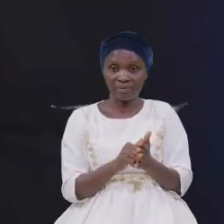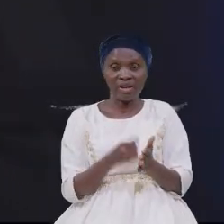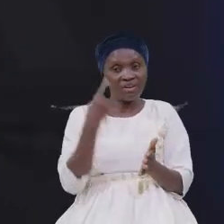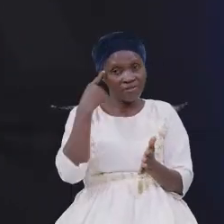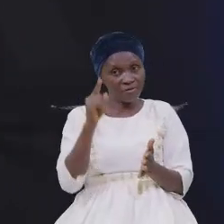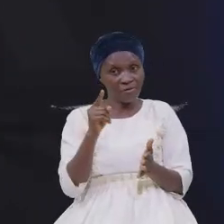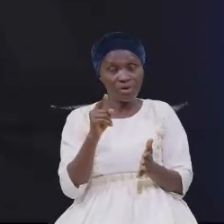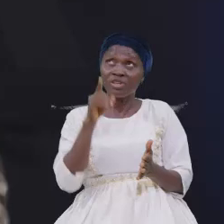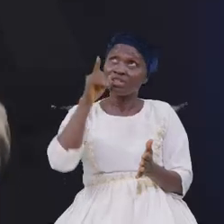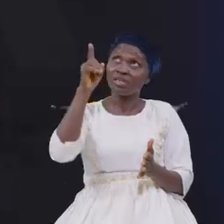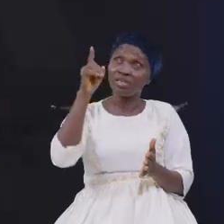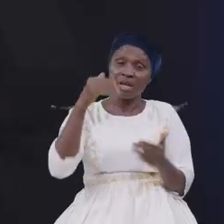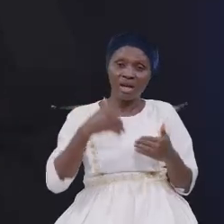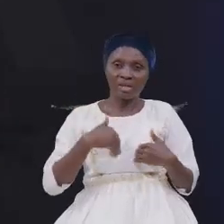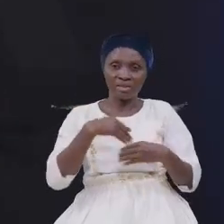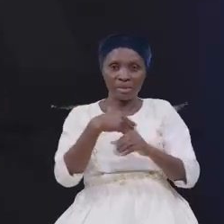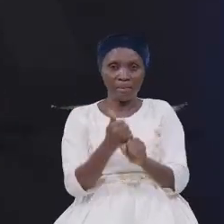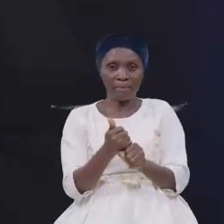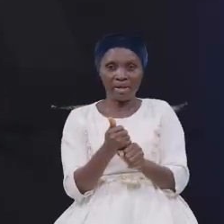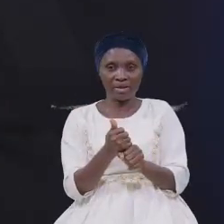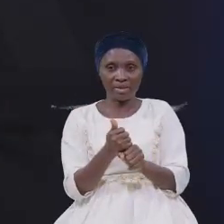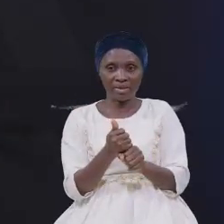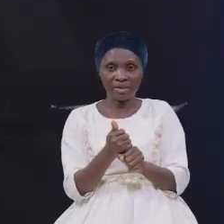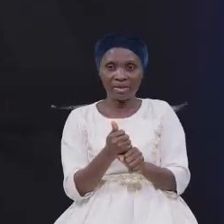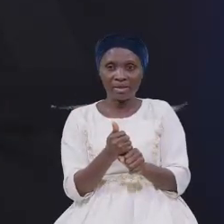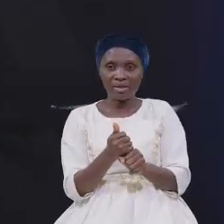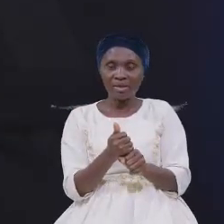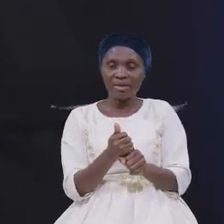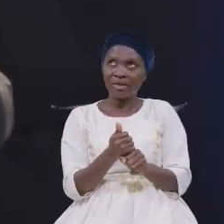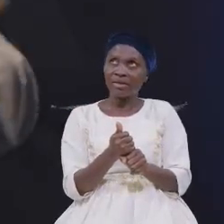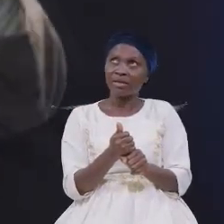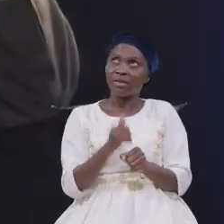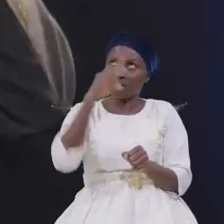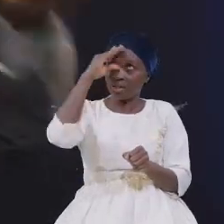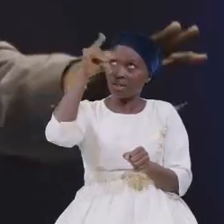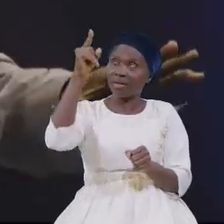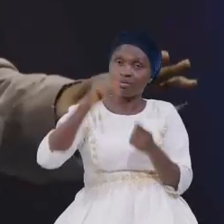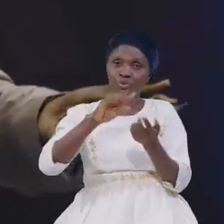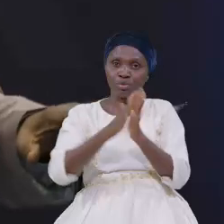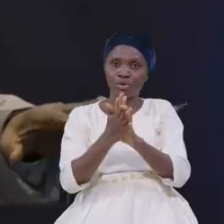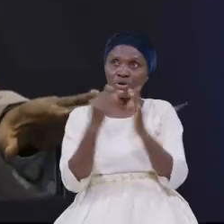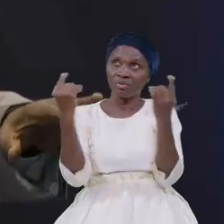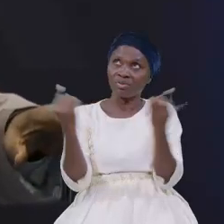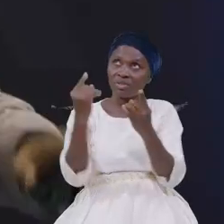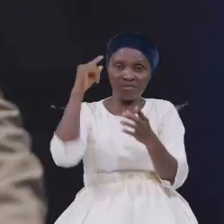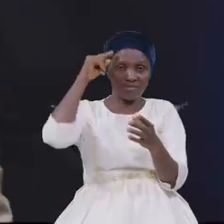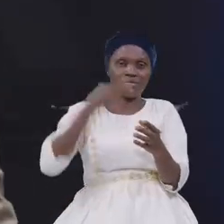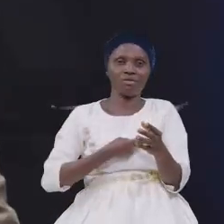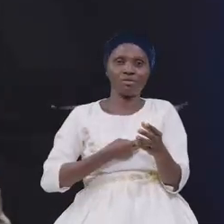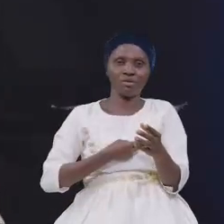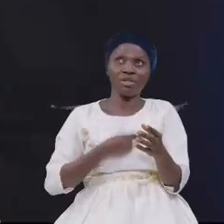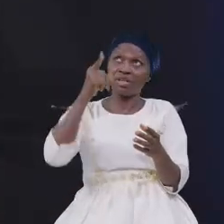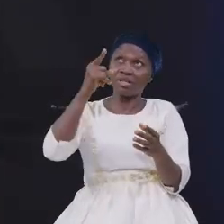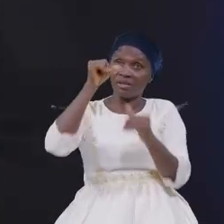made him to be sin for us. He put all our sin on Christ. He knew